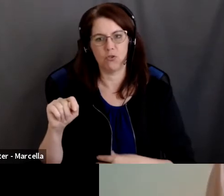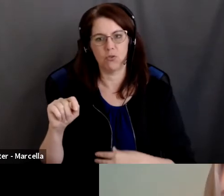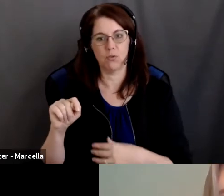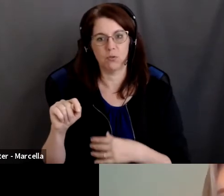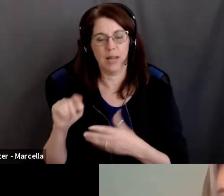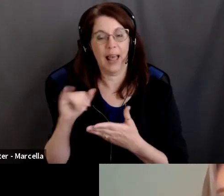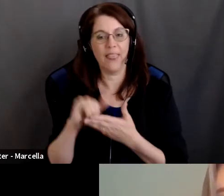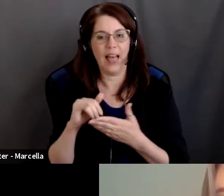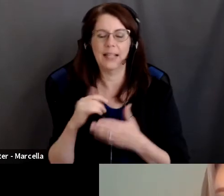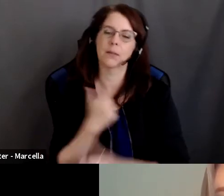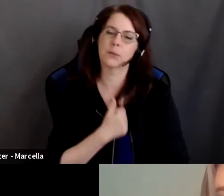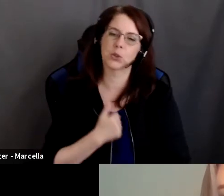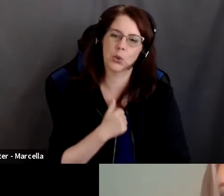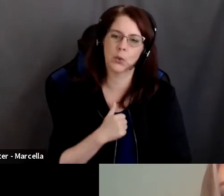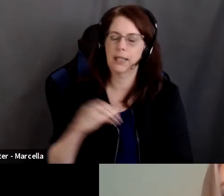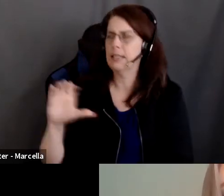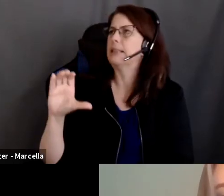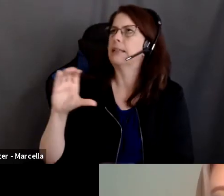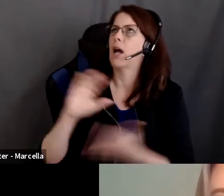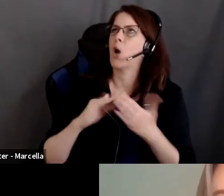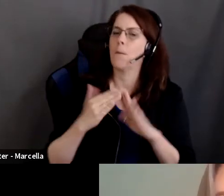which is, Community